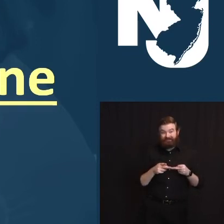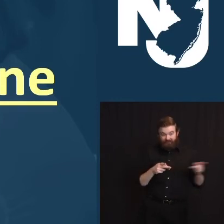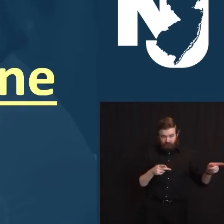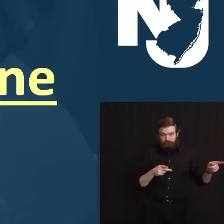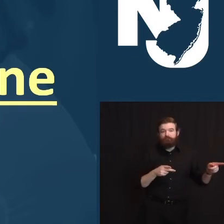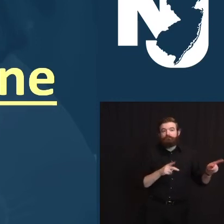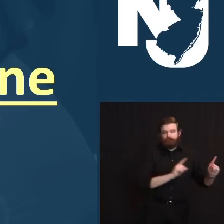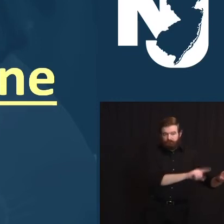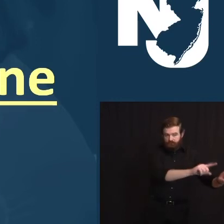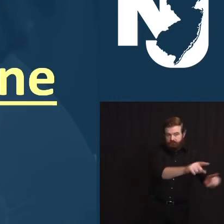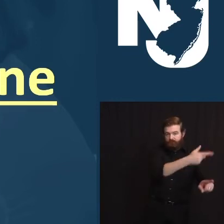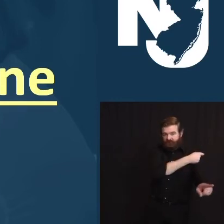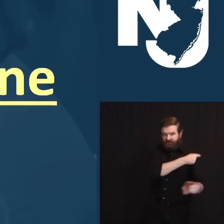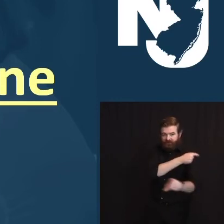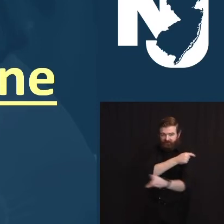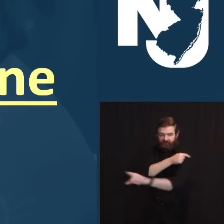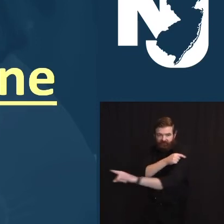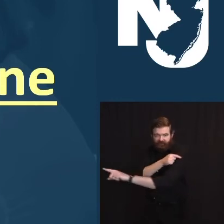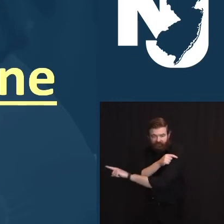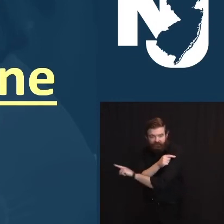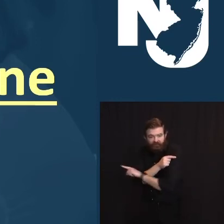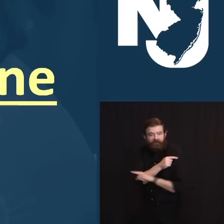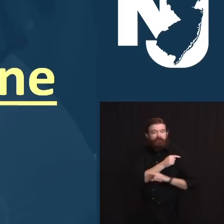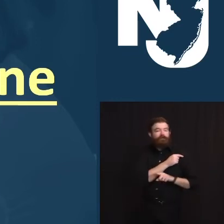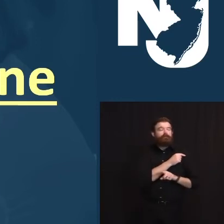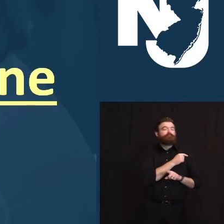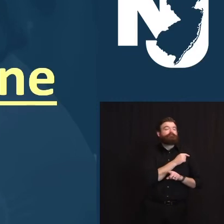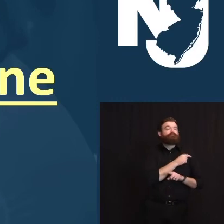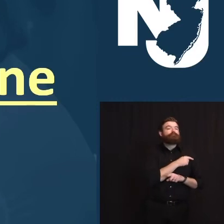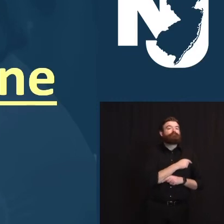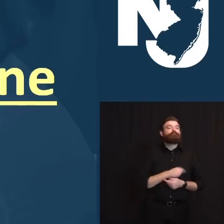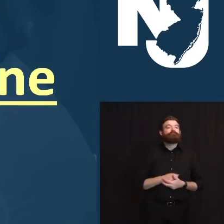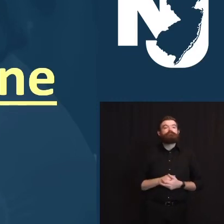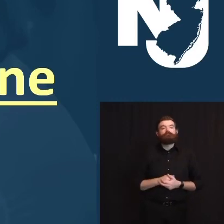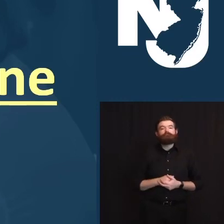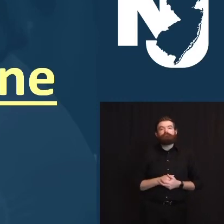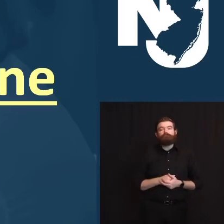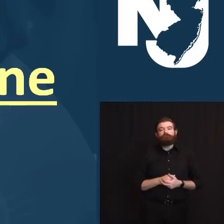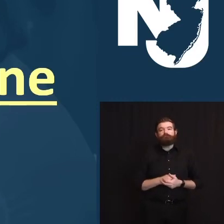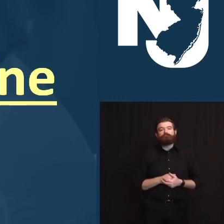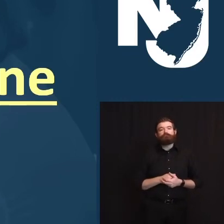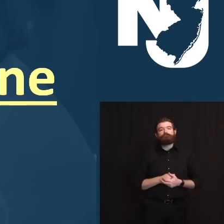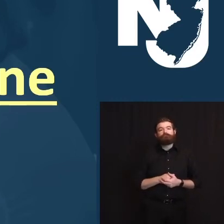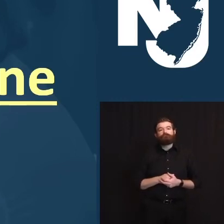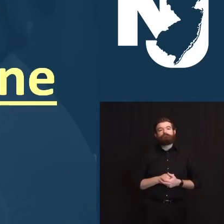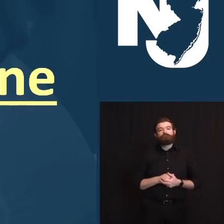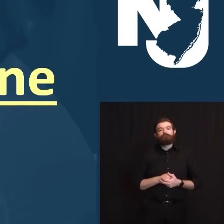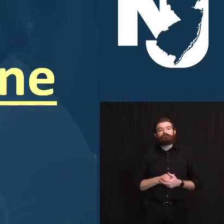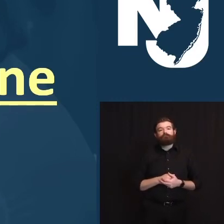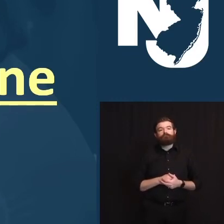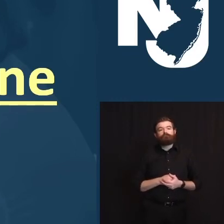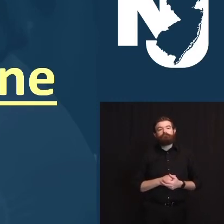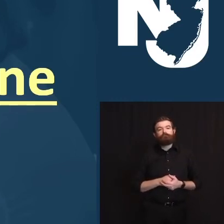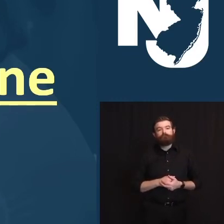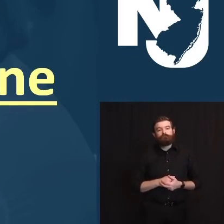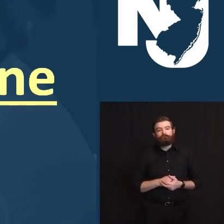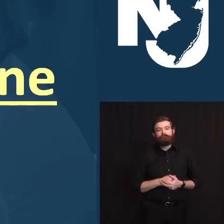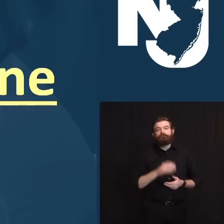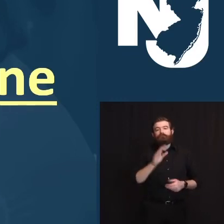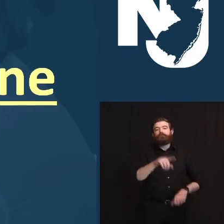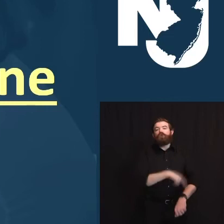most highly vulnerable residents, are enrolled in this program. Our long-term care facilities have borne, as we all know, a tremendous